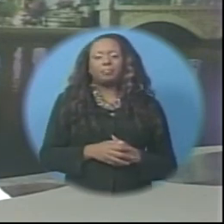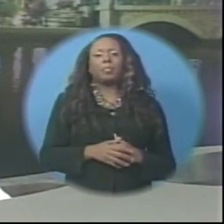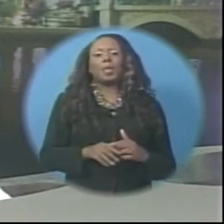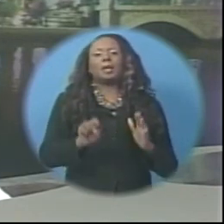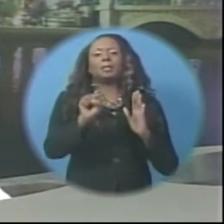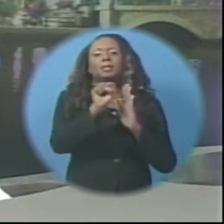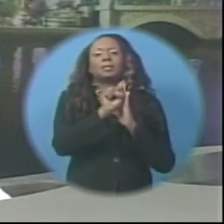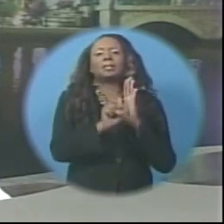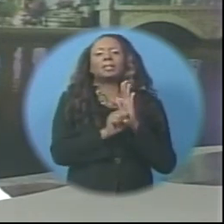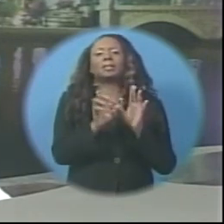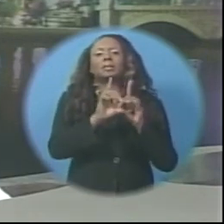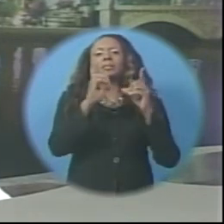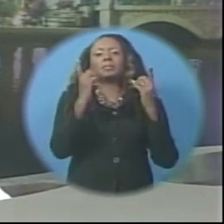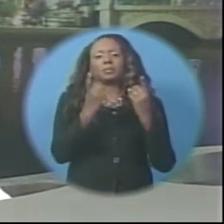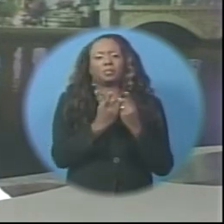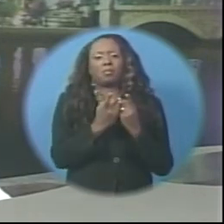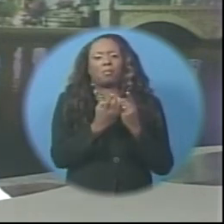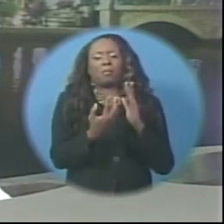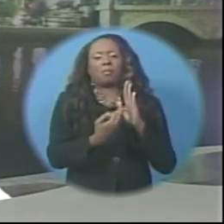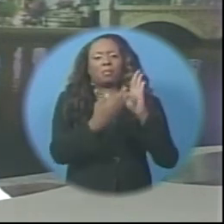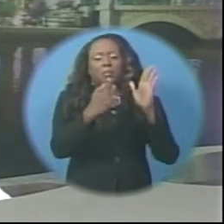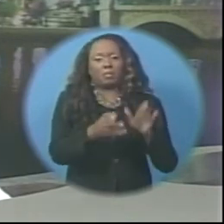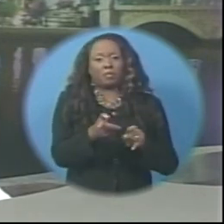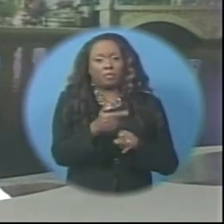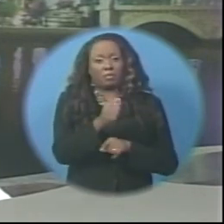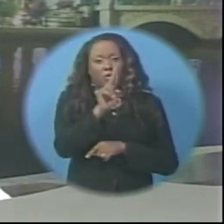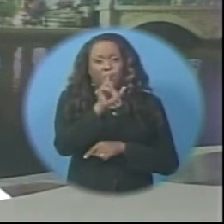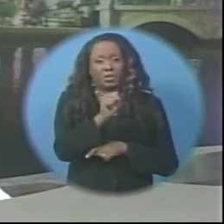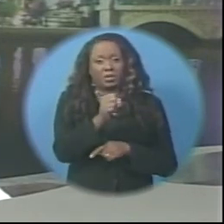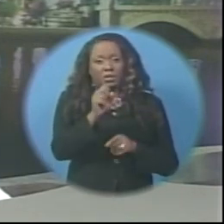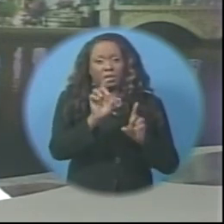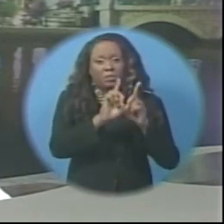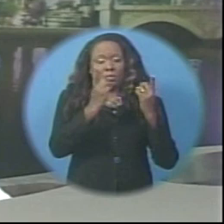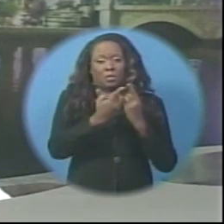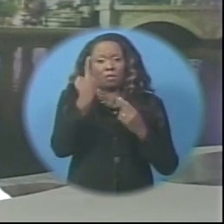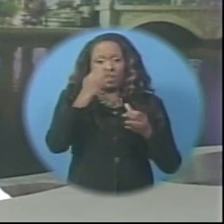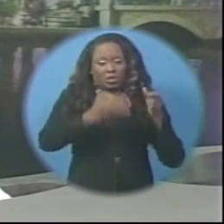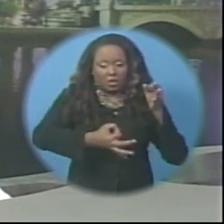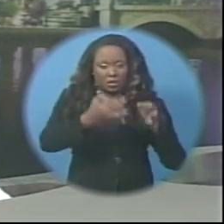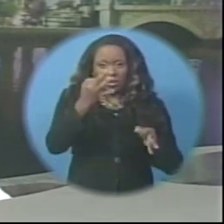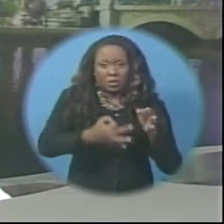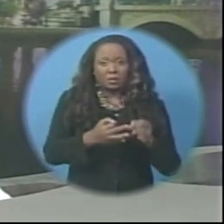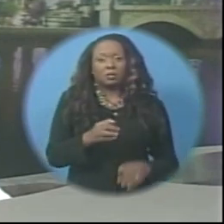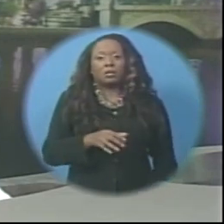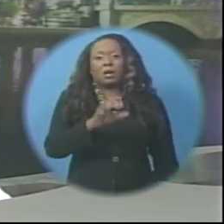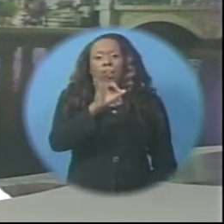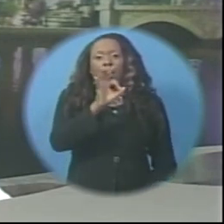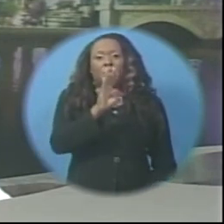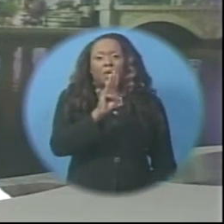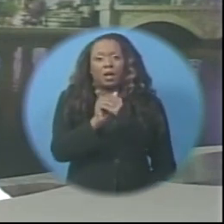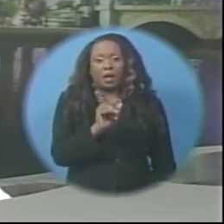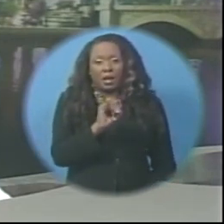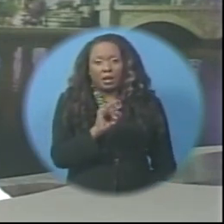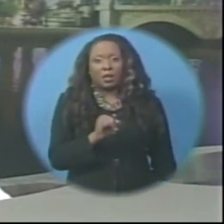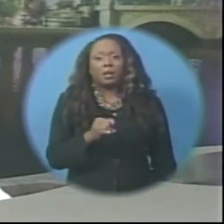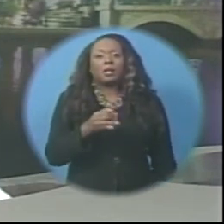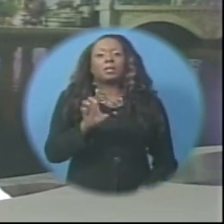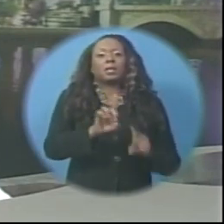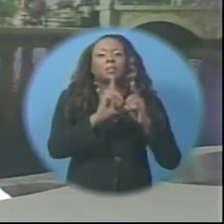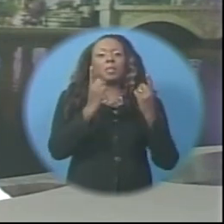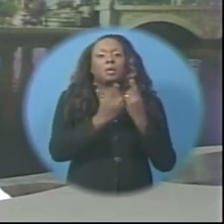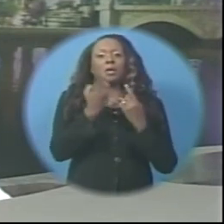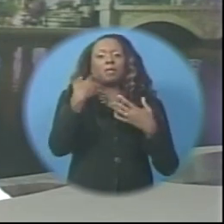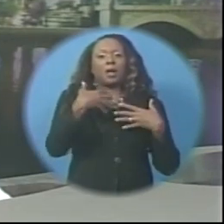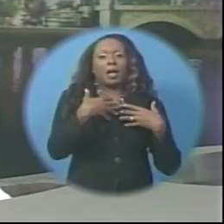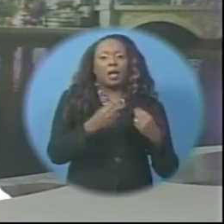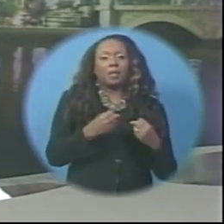Department, working-level representatives from the U.S. Department of Justice, the FBI, the Department of Homeland Security, and the Department of